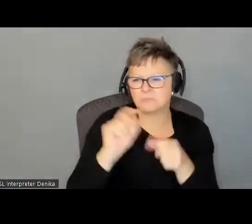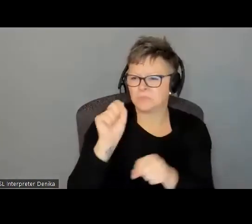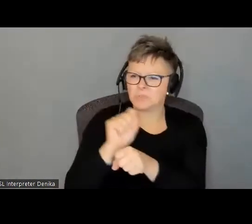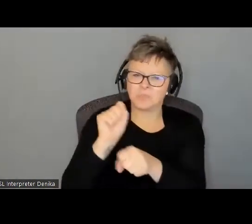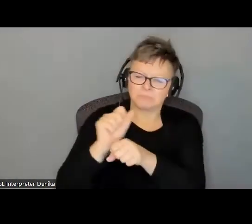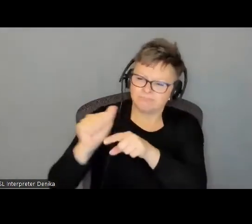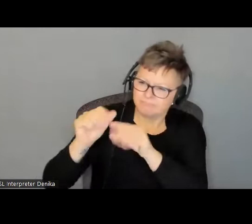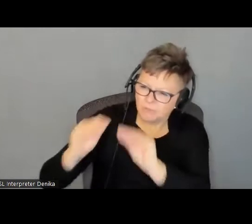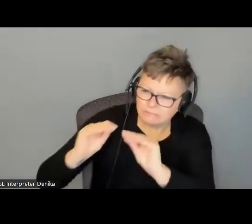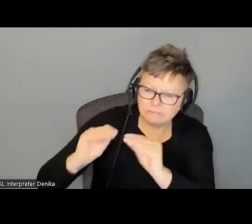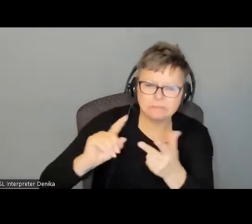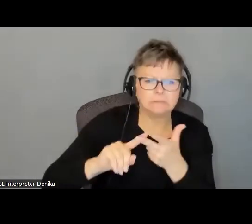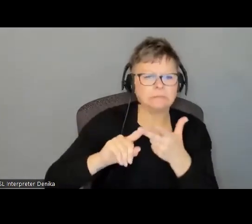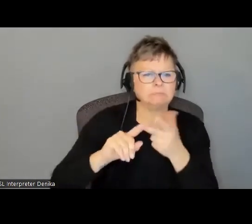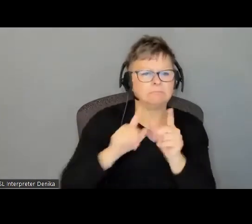delivered remotely.